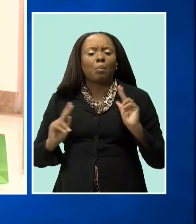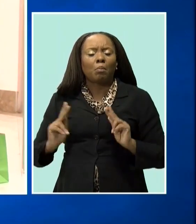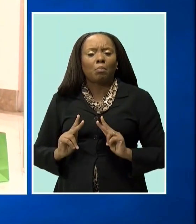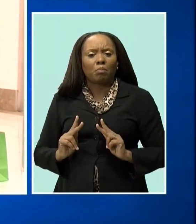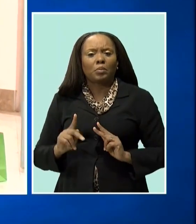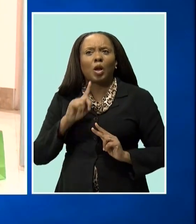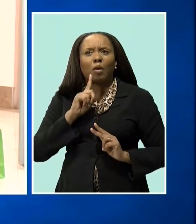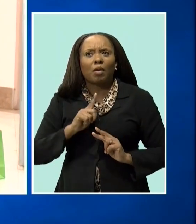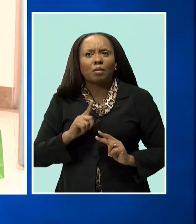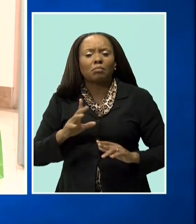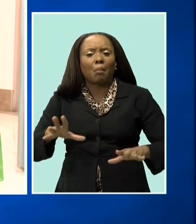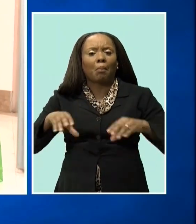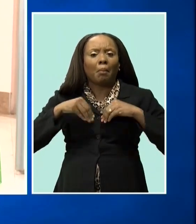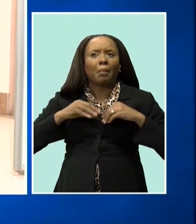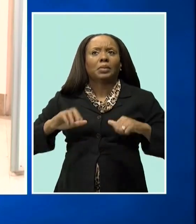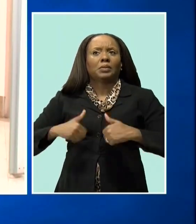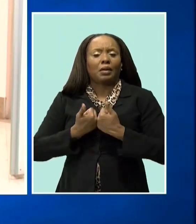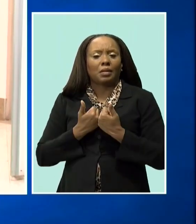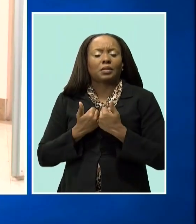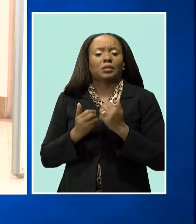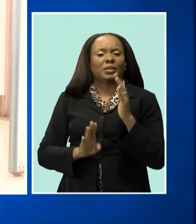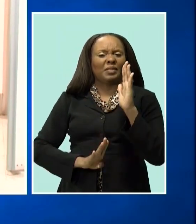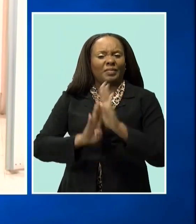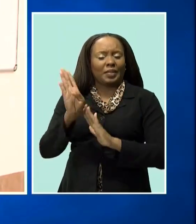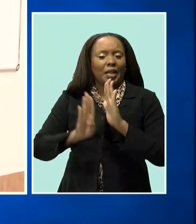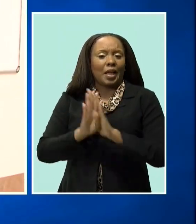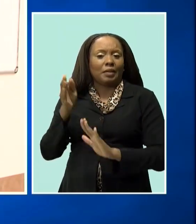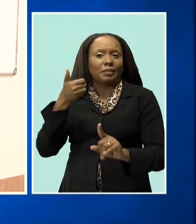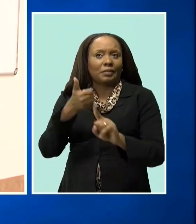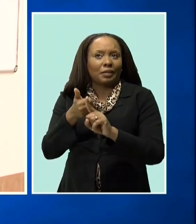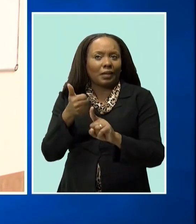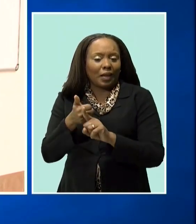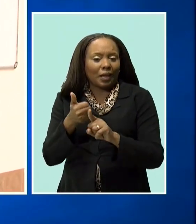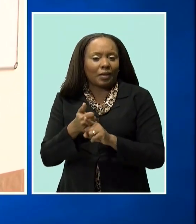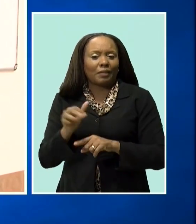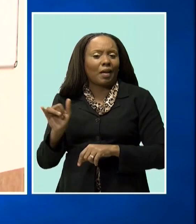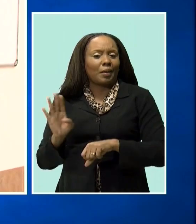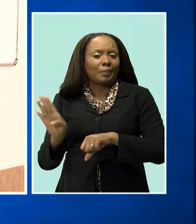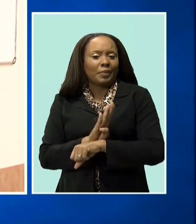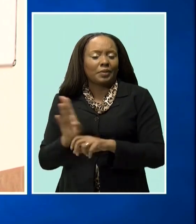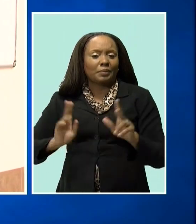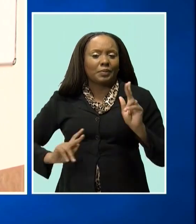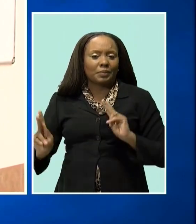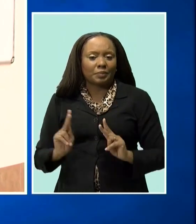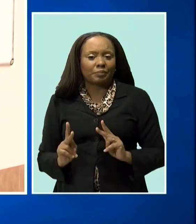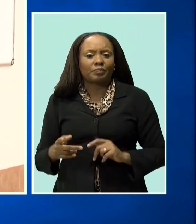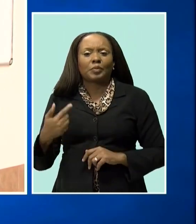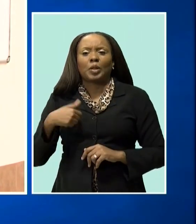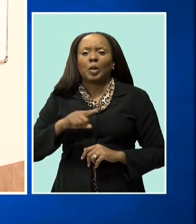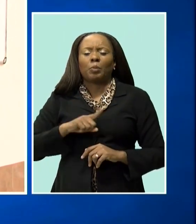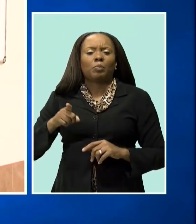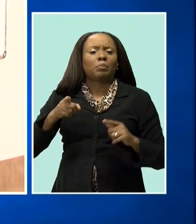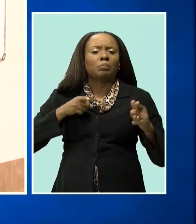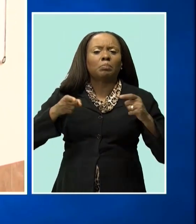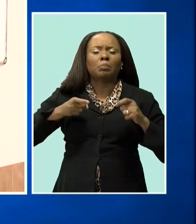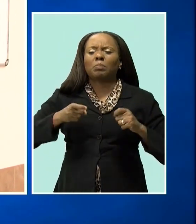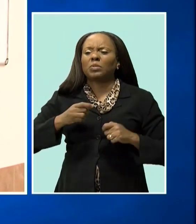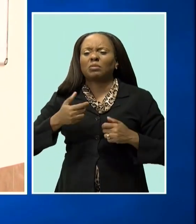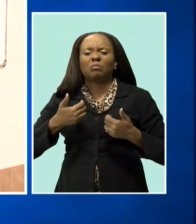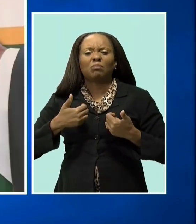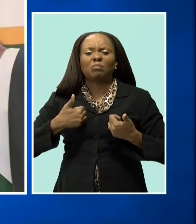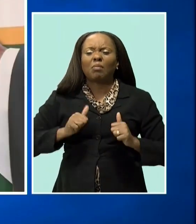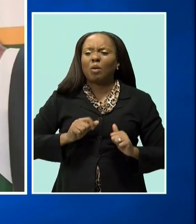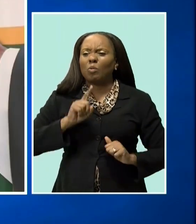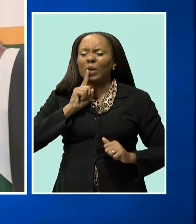have taken on a challenge to develop themselves as business people at a time in the island's history when we're dealing with a very serious public health